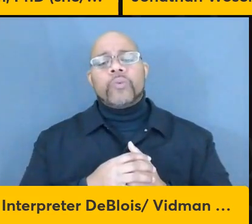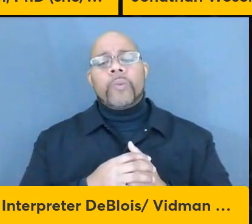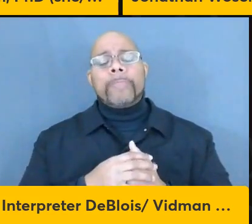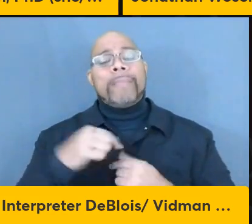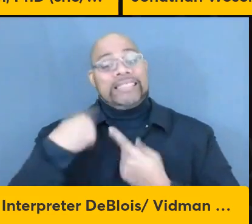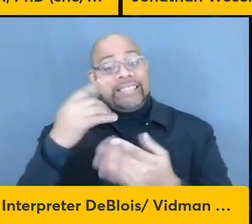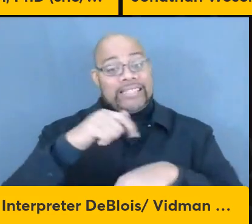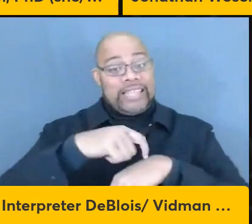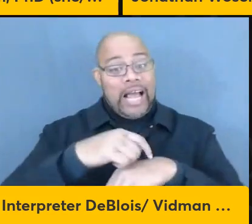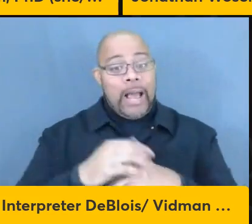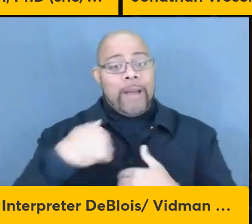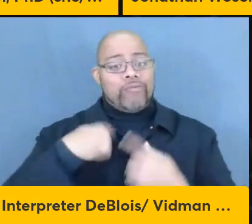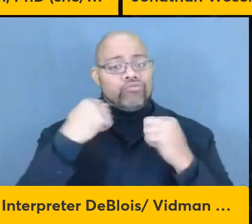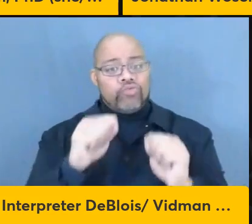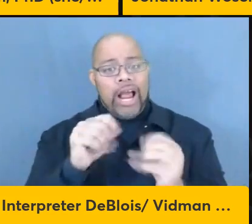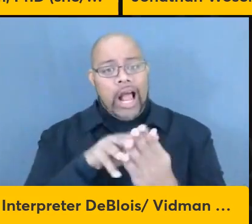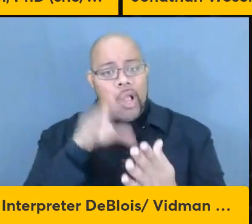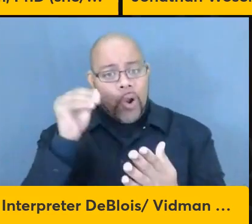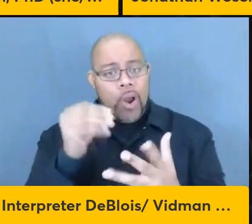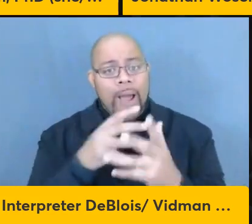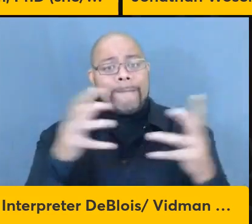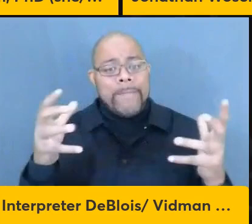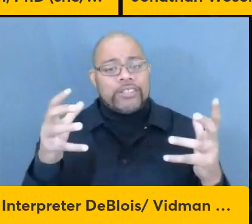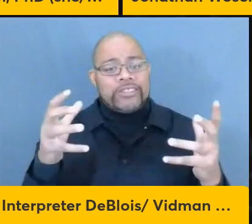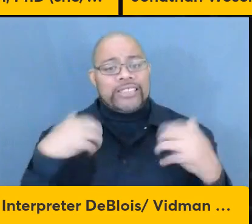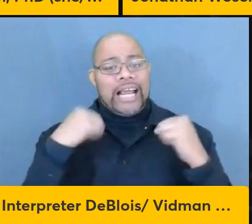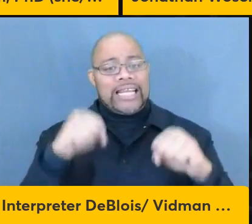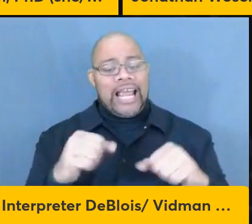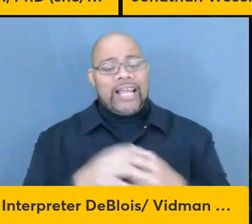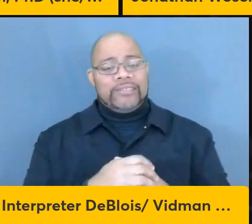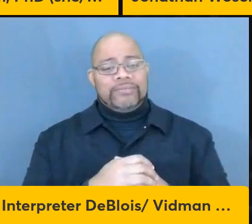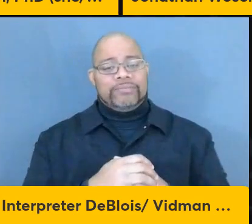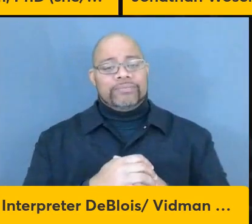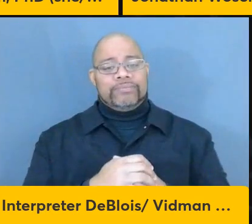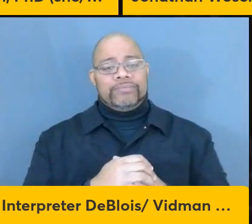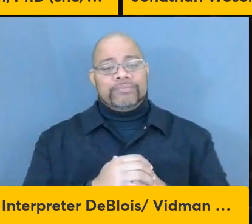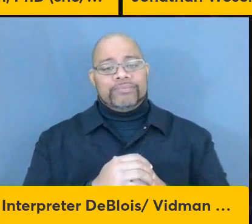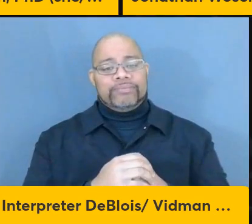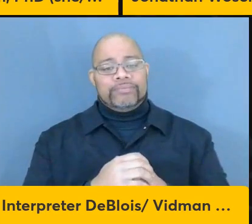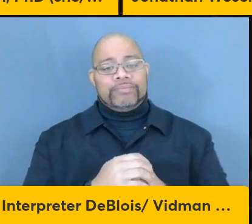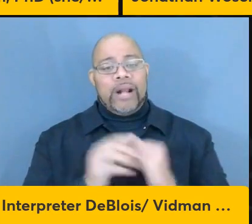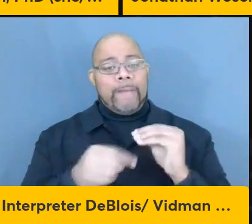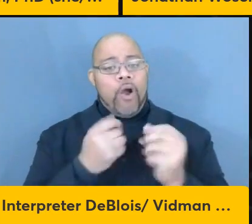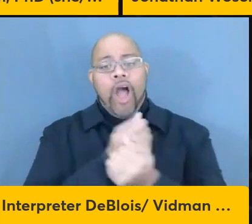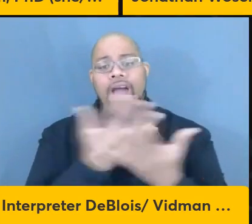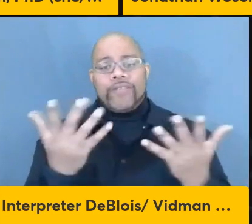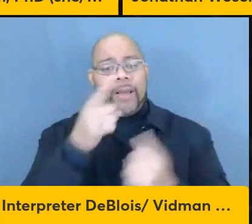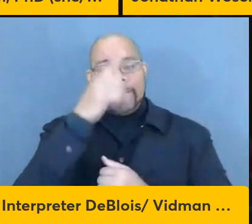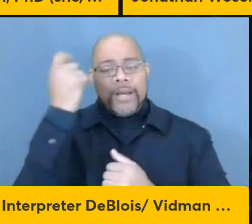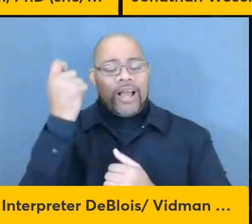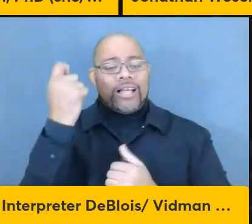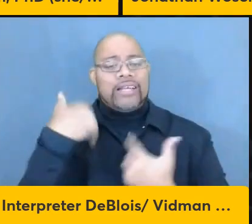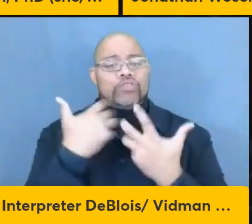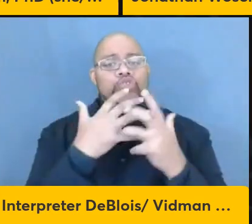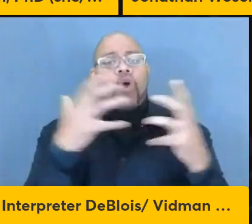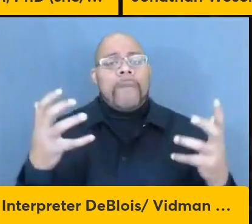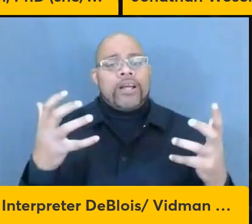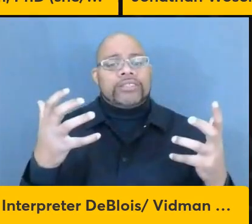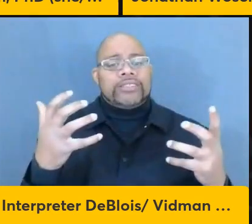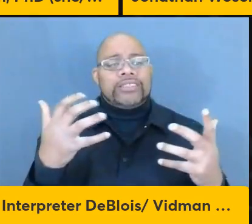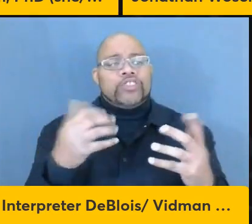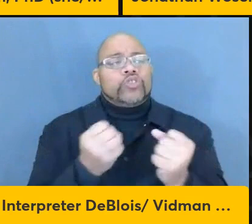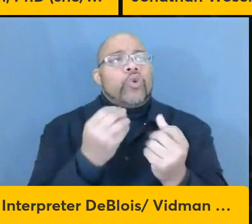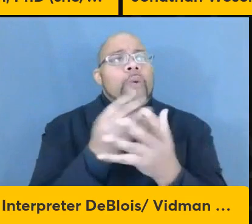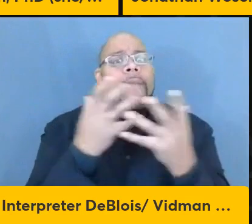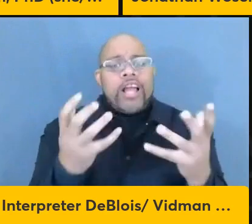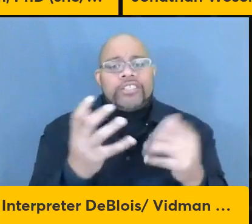since then, I've tried to learn as much as I can about everything, because there is so much. There is just so